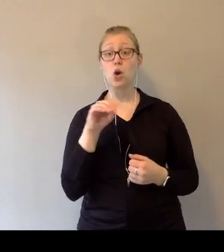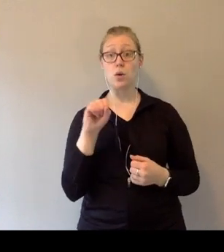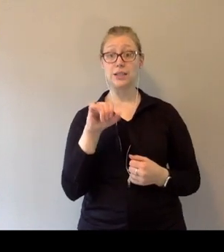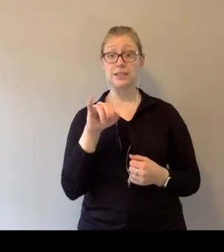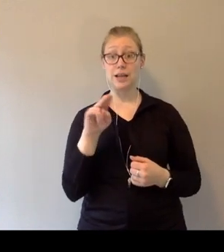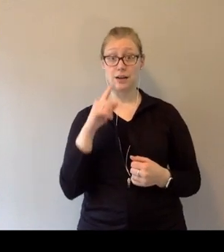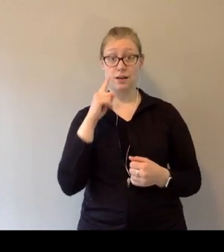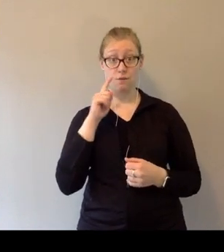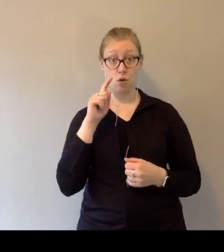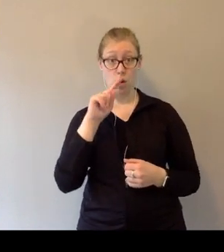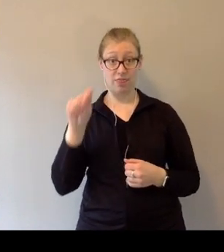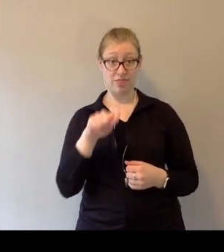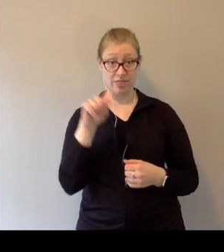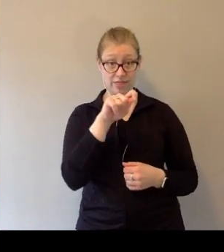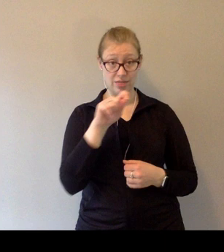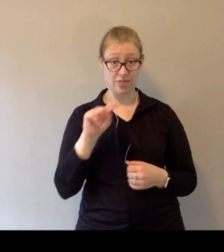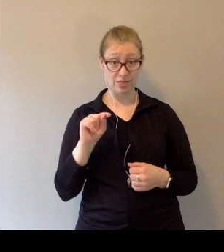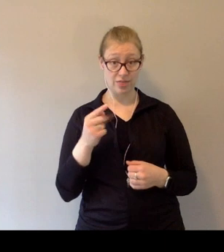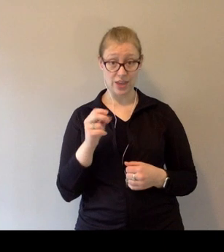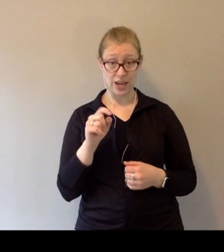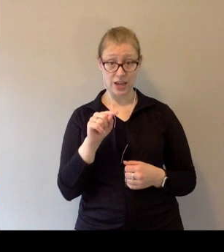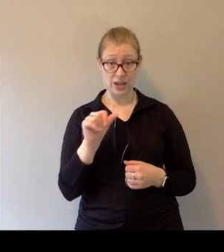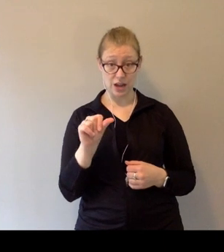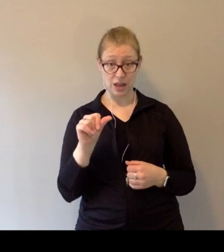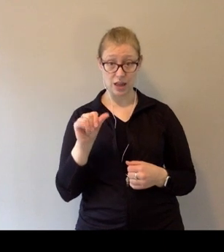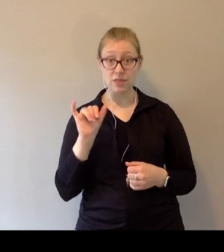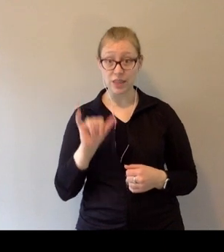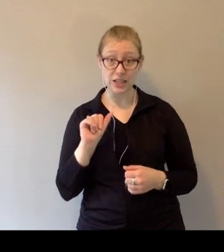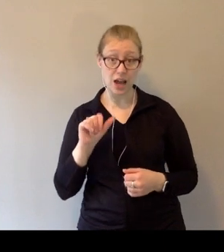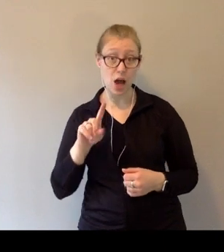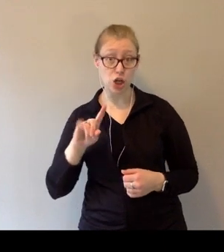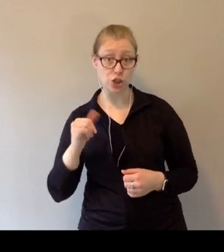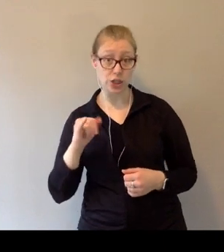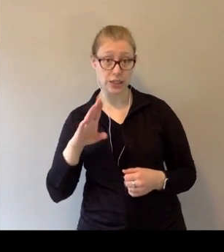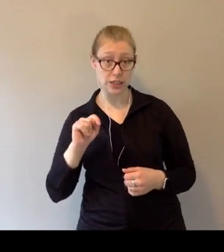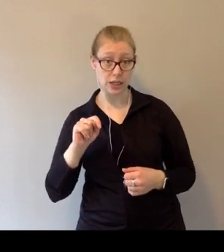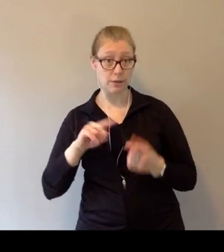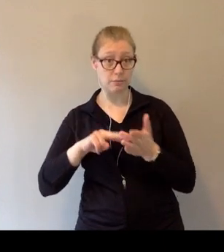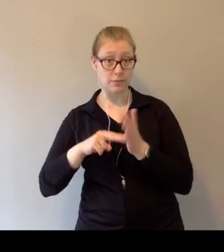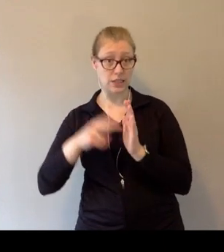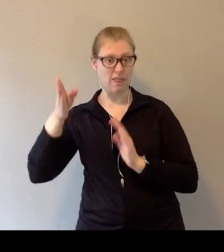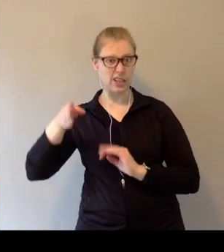equals the adjacent side, which is 1. So we'd have 1 over 5 square root